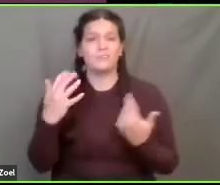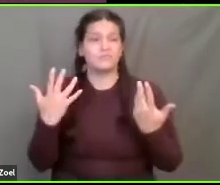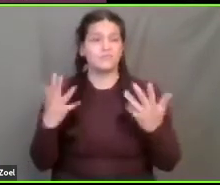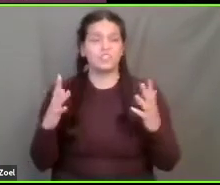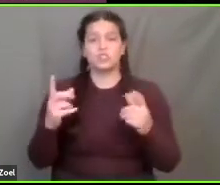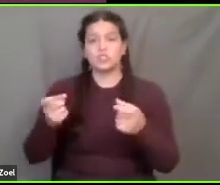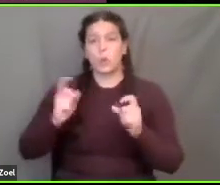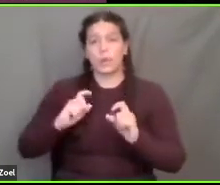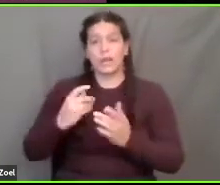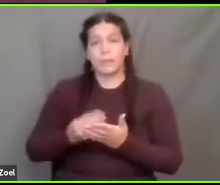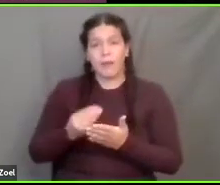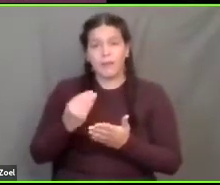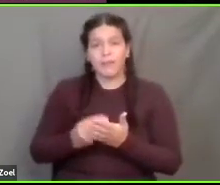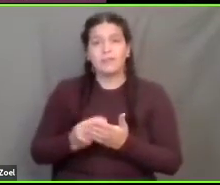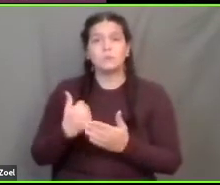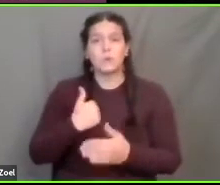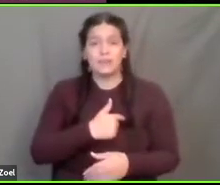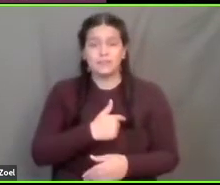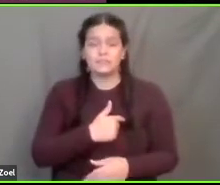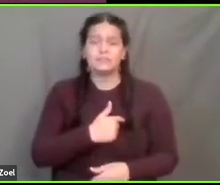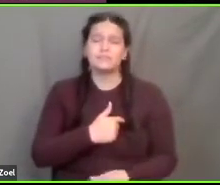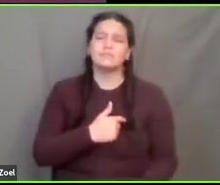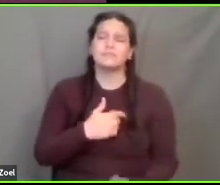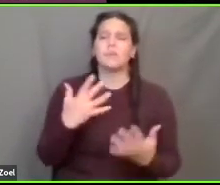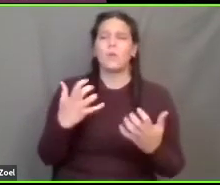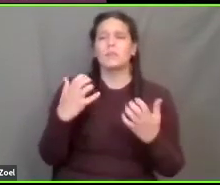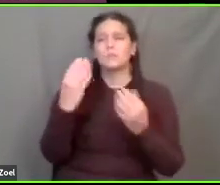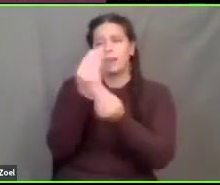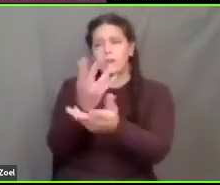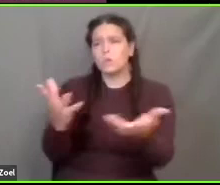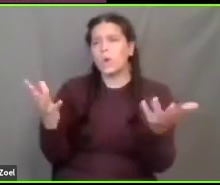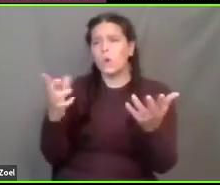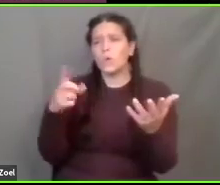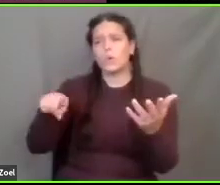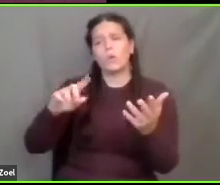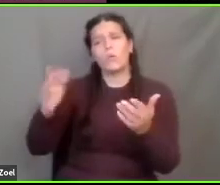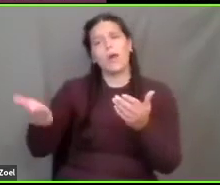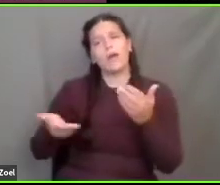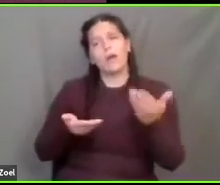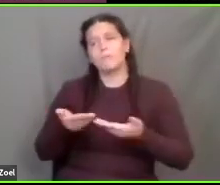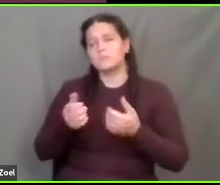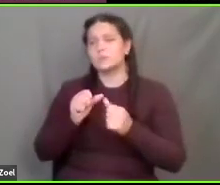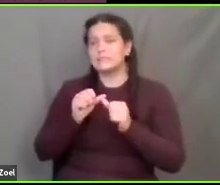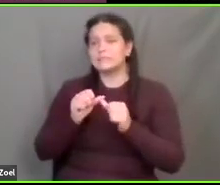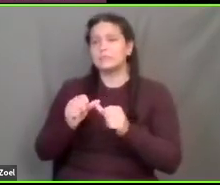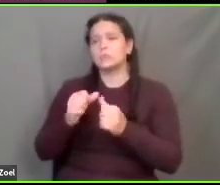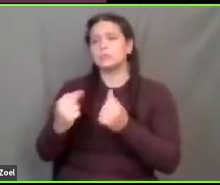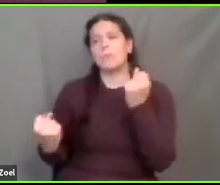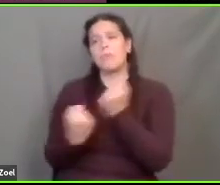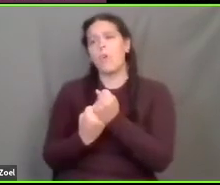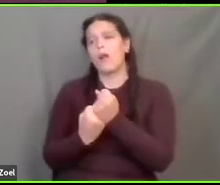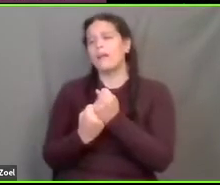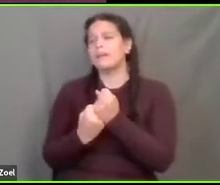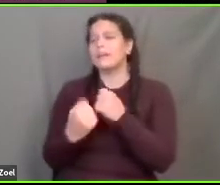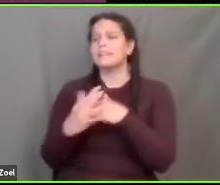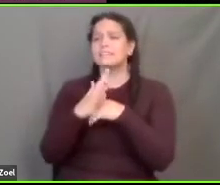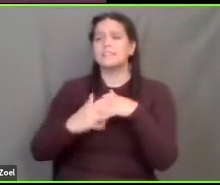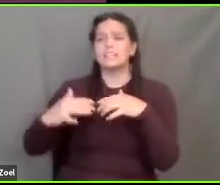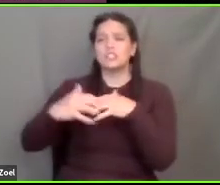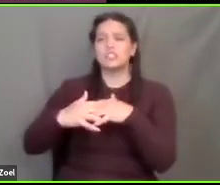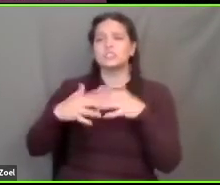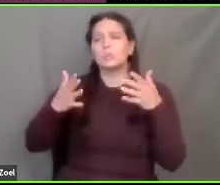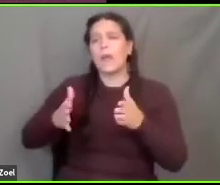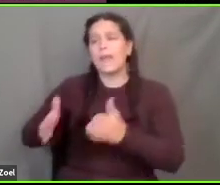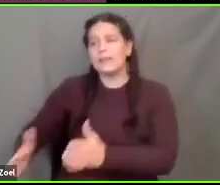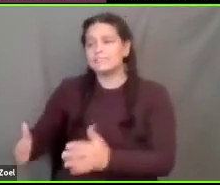us. And we want to let you all know that you all are welcome to continue to support Indigenous Ways. There's different